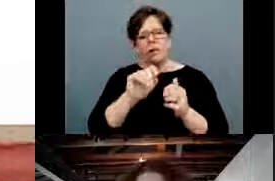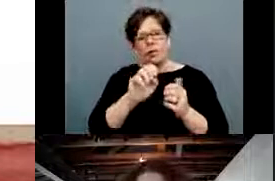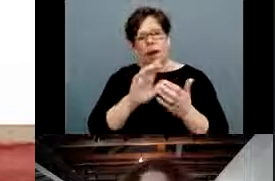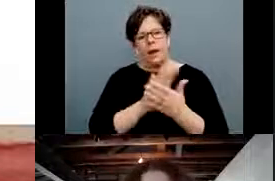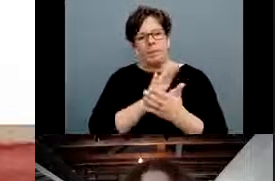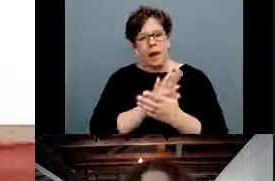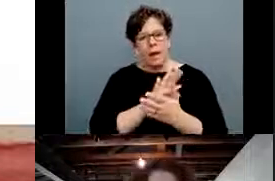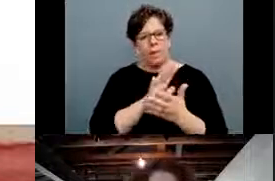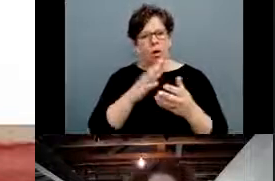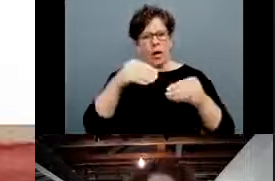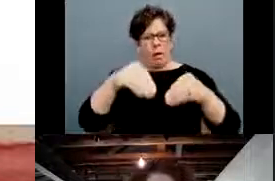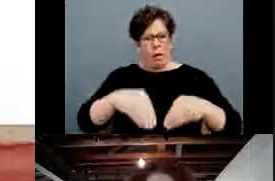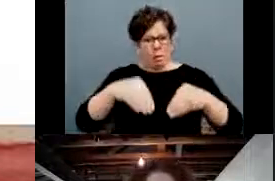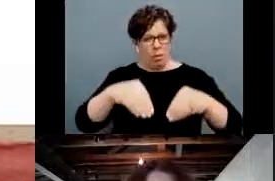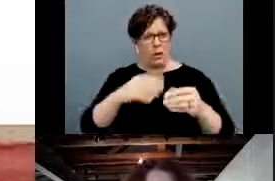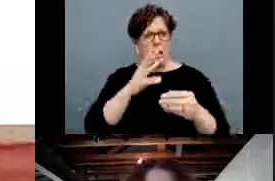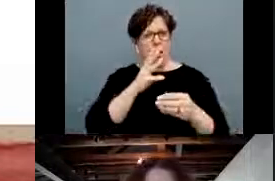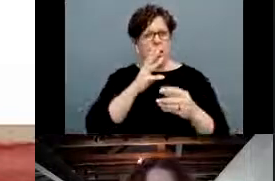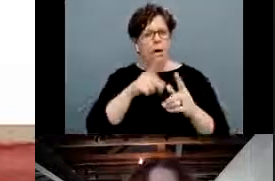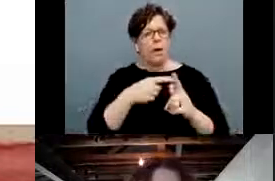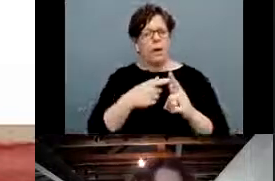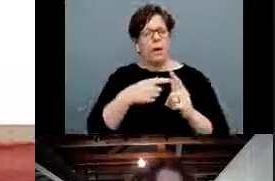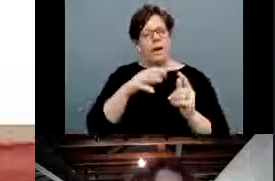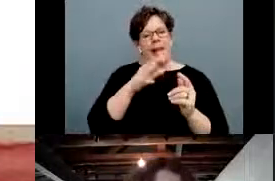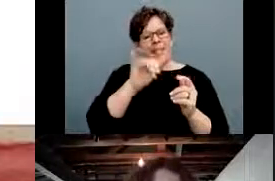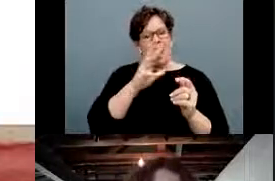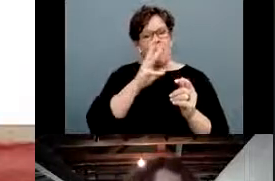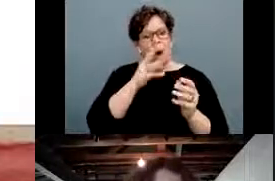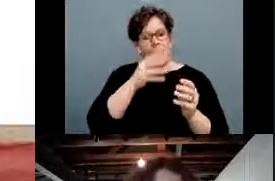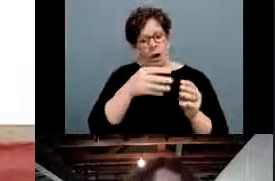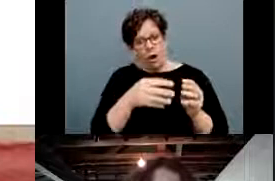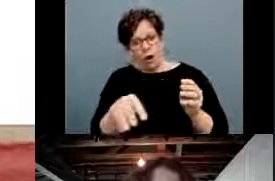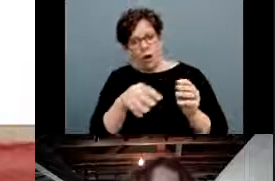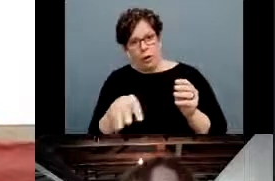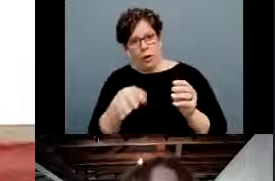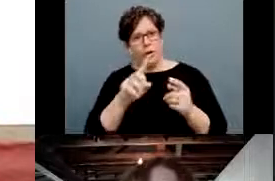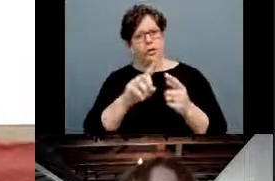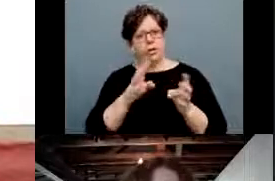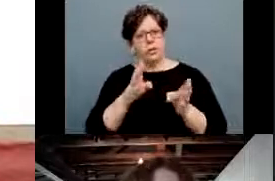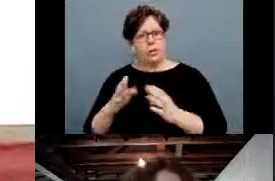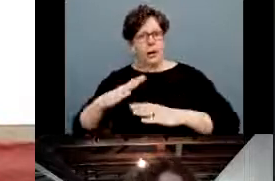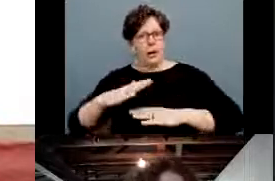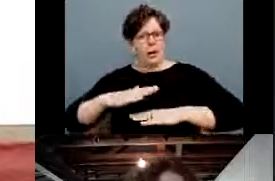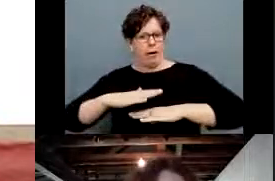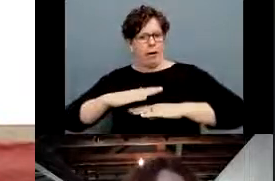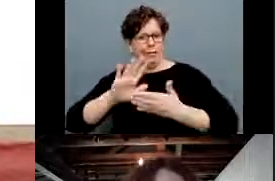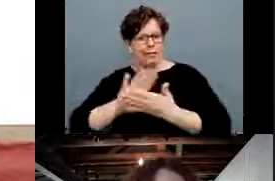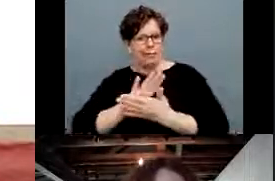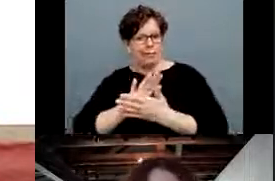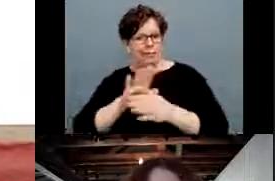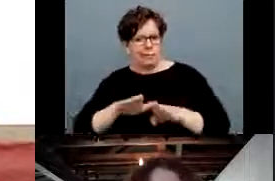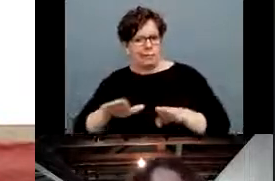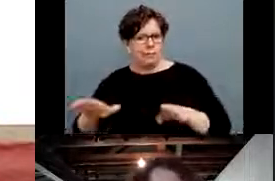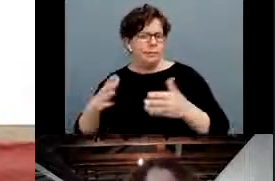in water, and then feed the color from those into his prepared surfaces. So you can see some of these have a